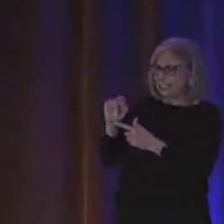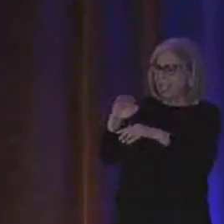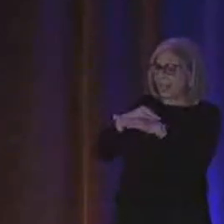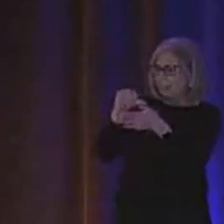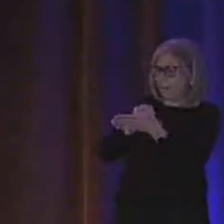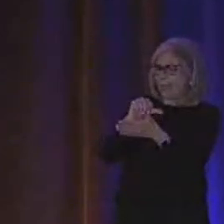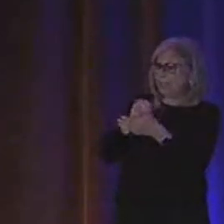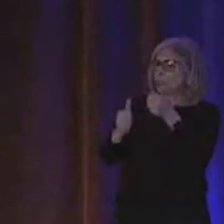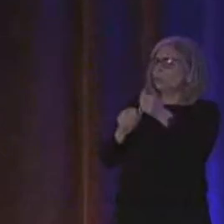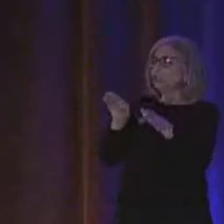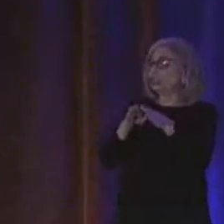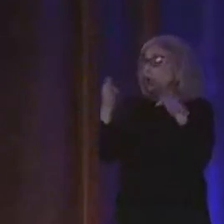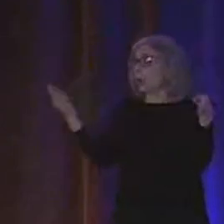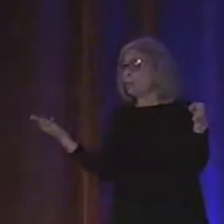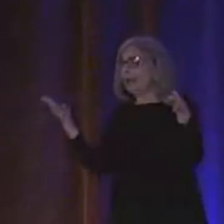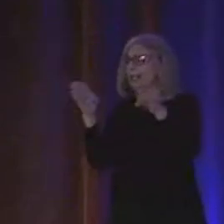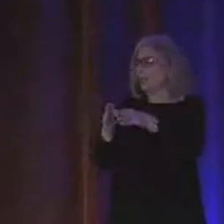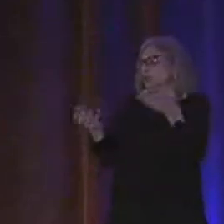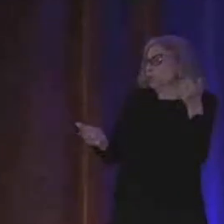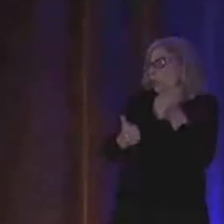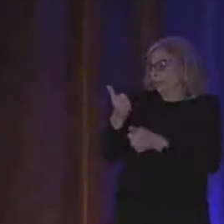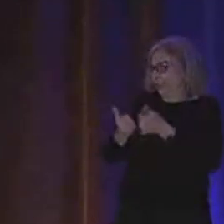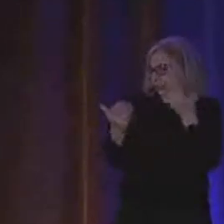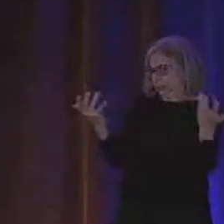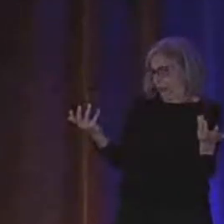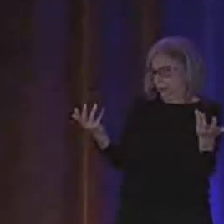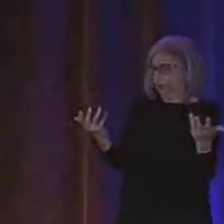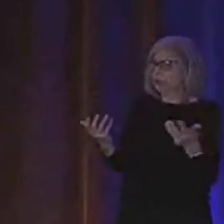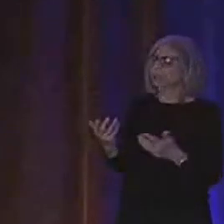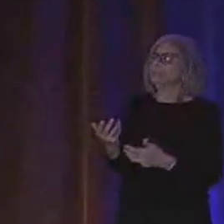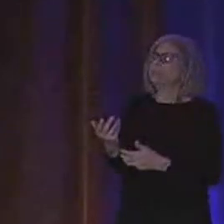being opened and closed. So